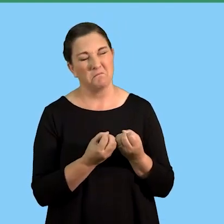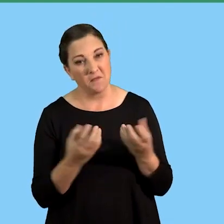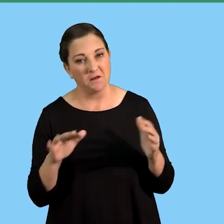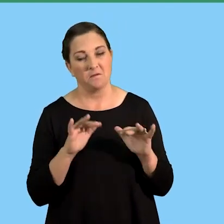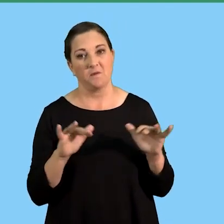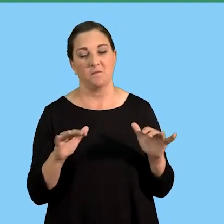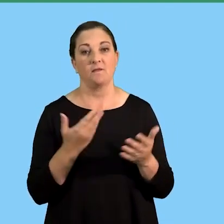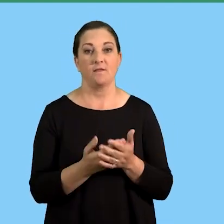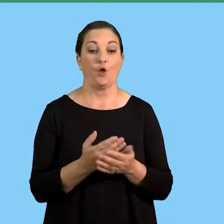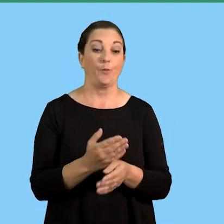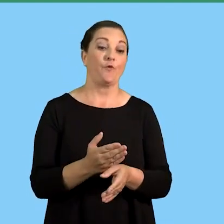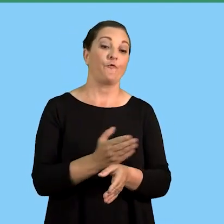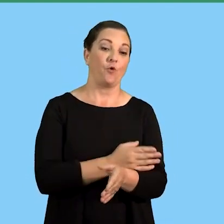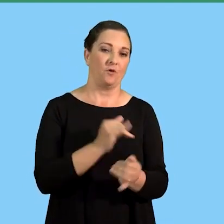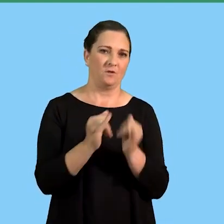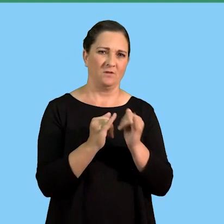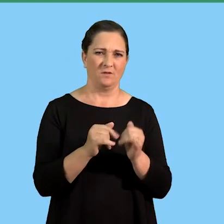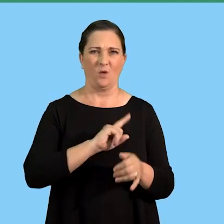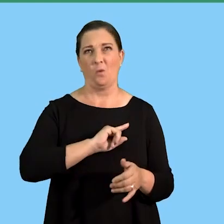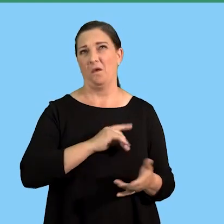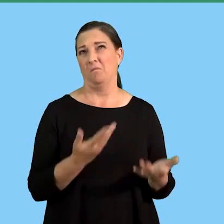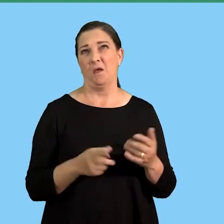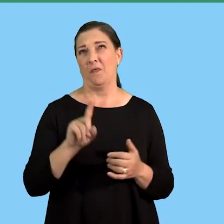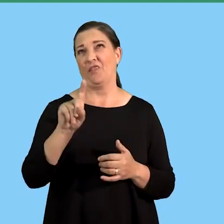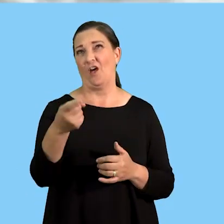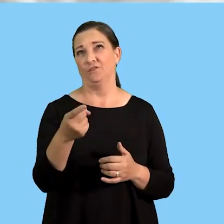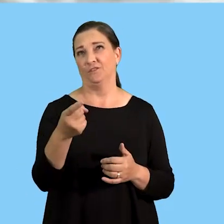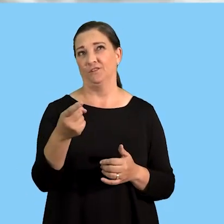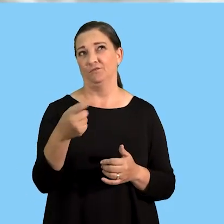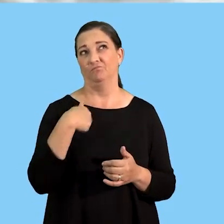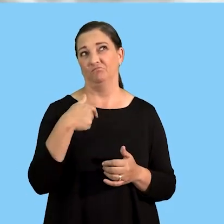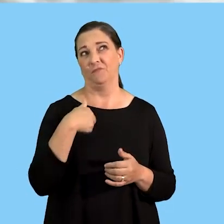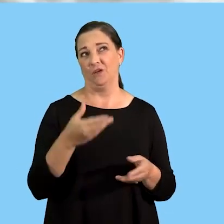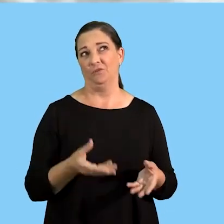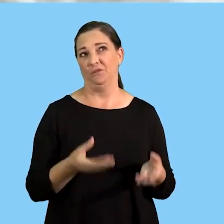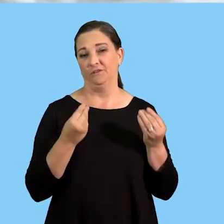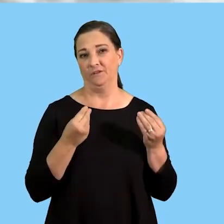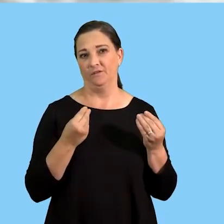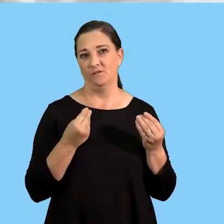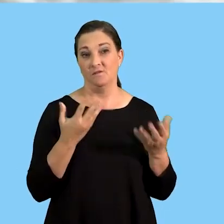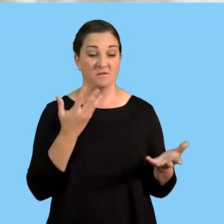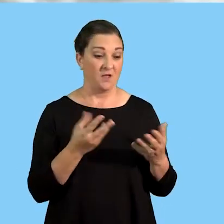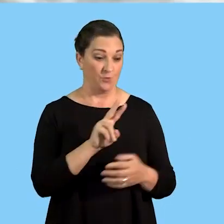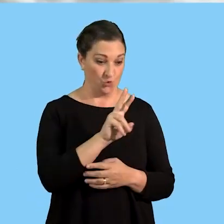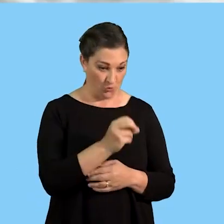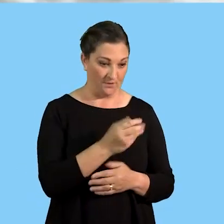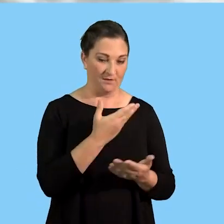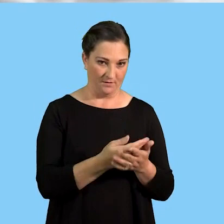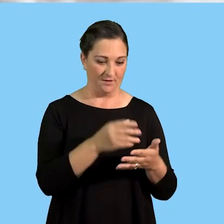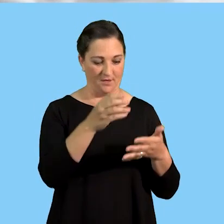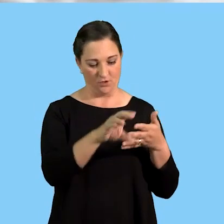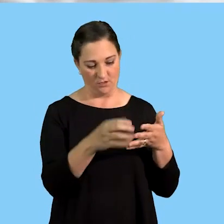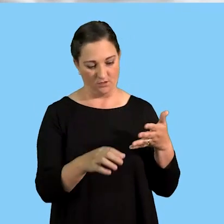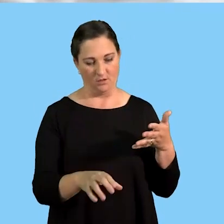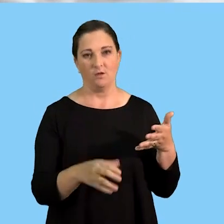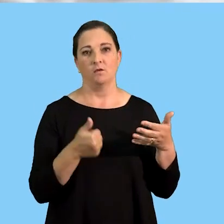were received. So it might happen that out of the 1,000 that I have received, maybe 20 candidates